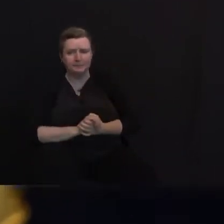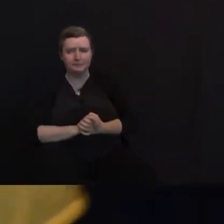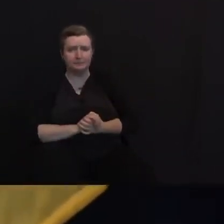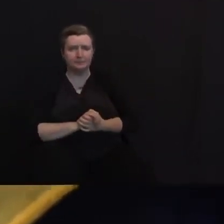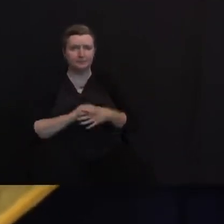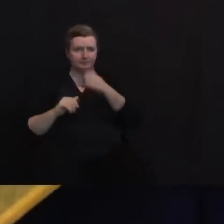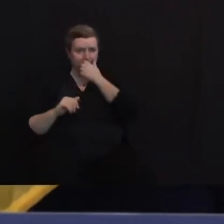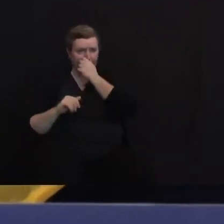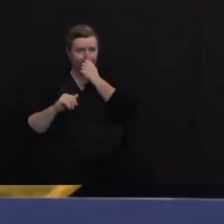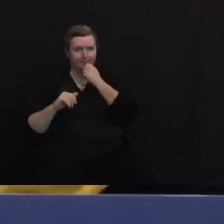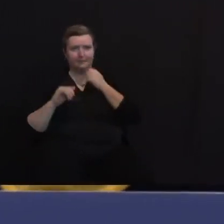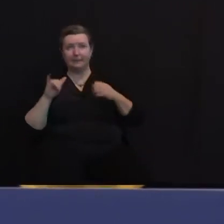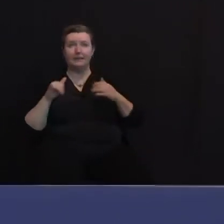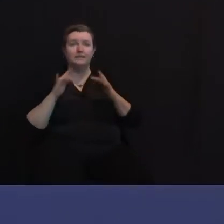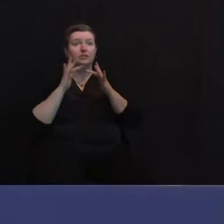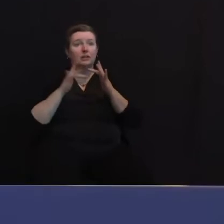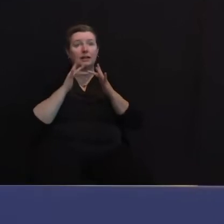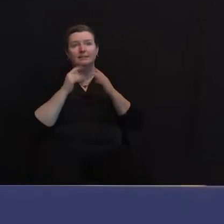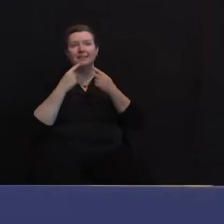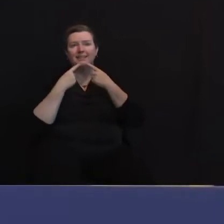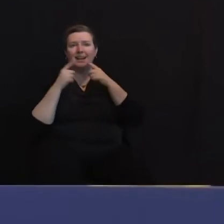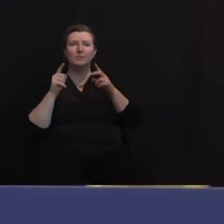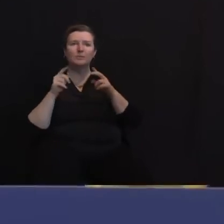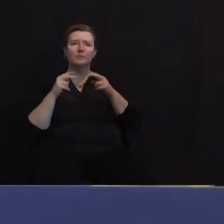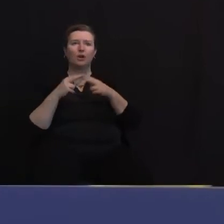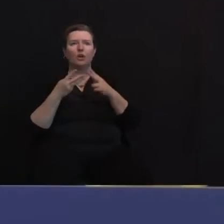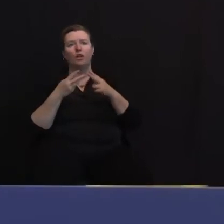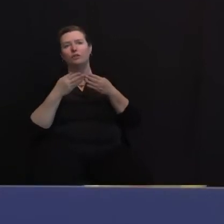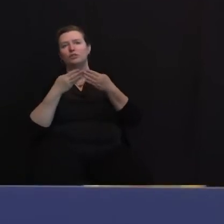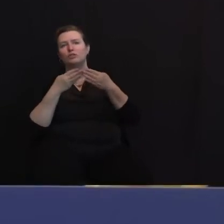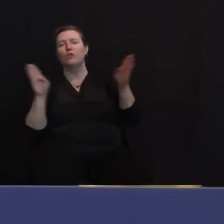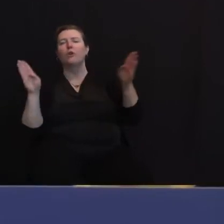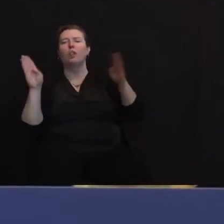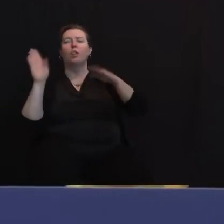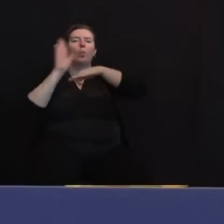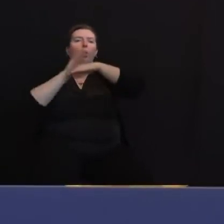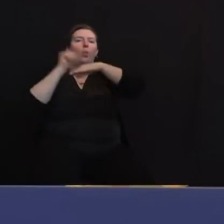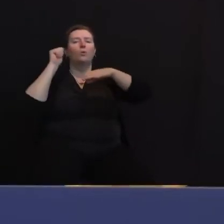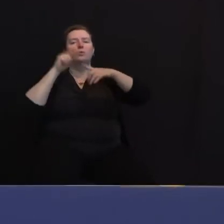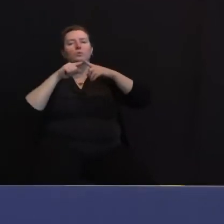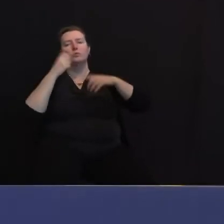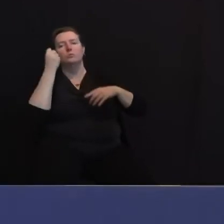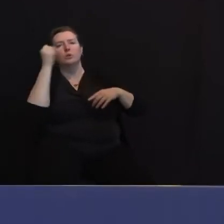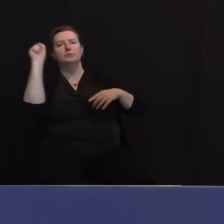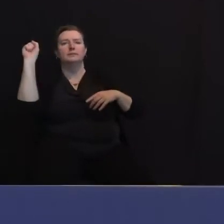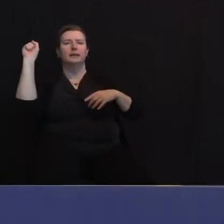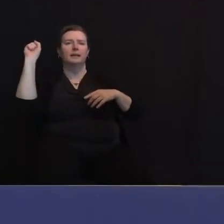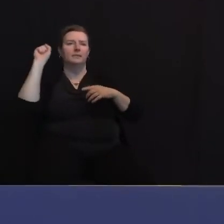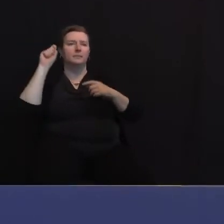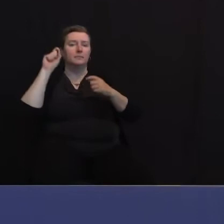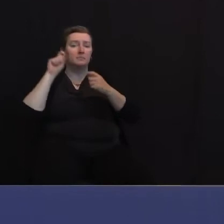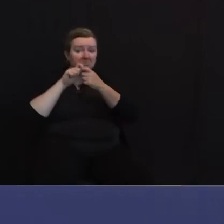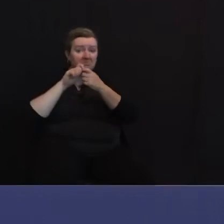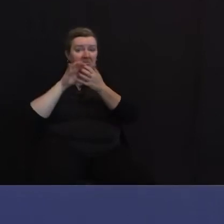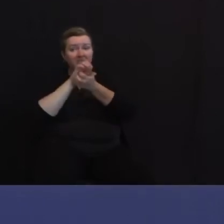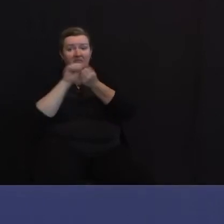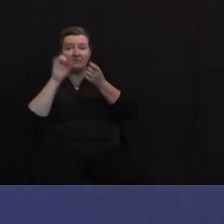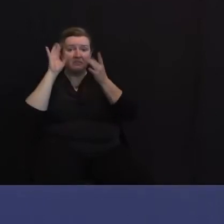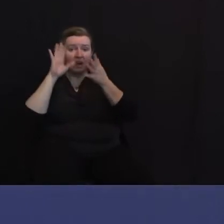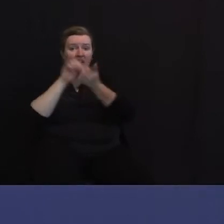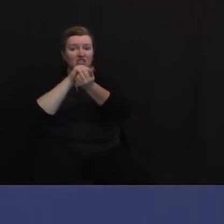point, that's a lot different than we have a particular piece of information or corroboration of multiple pieces of